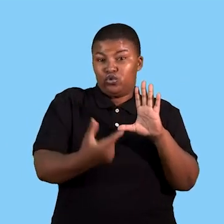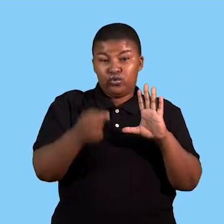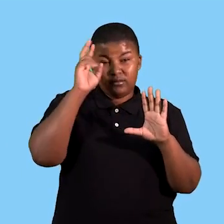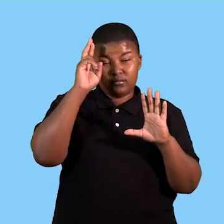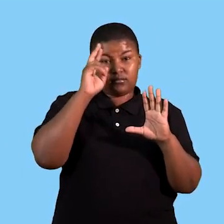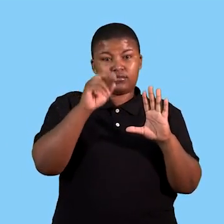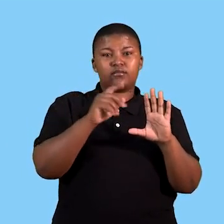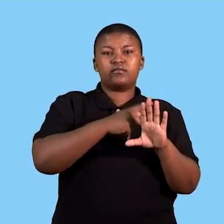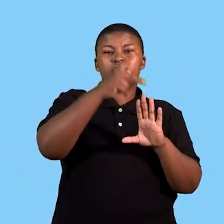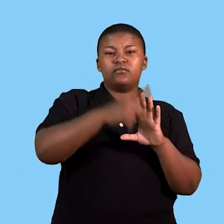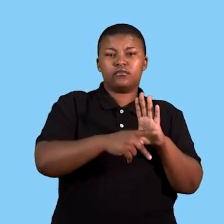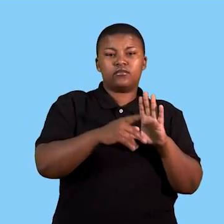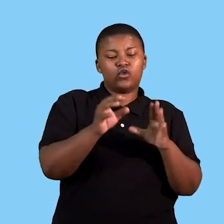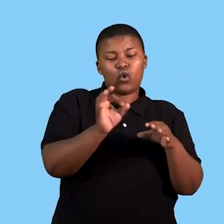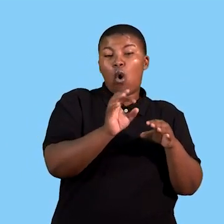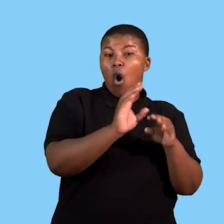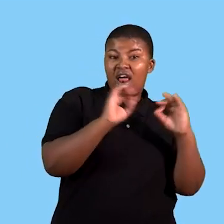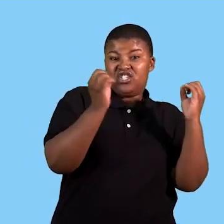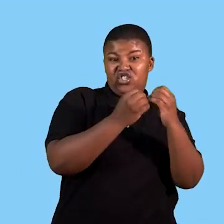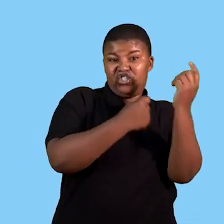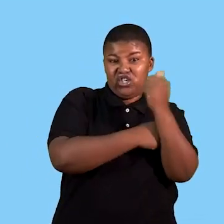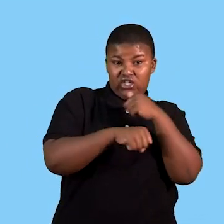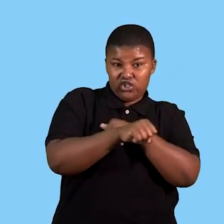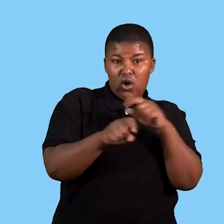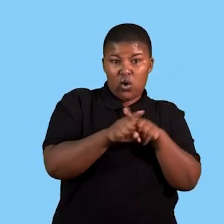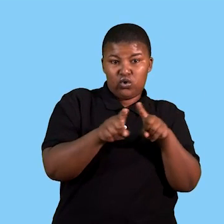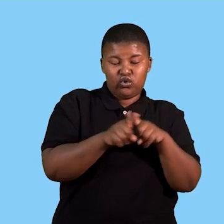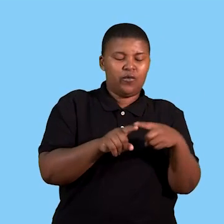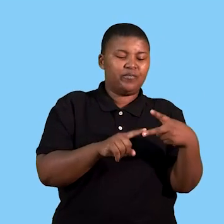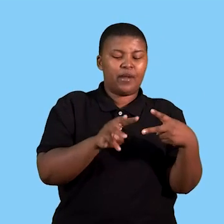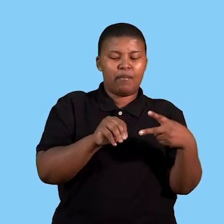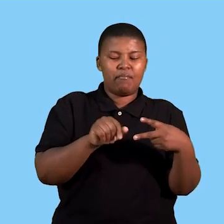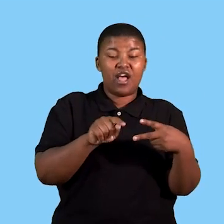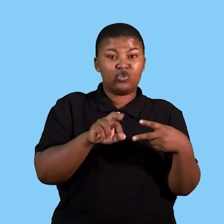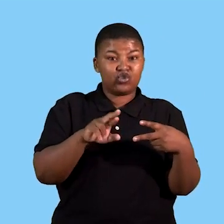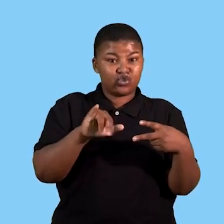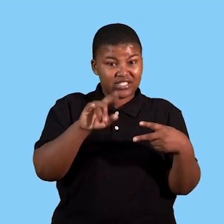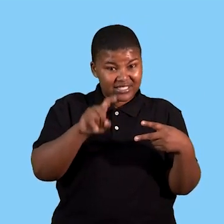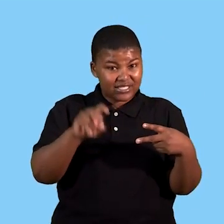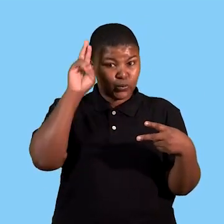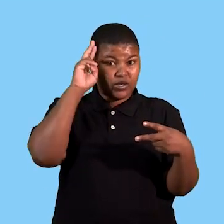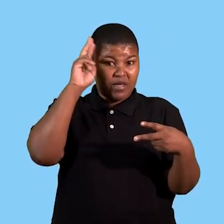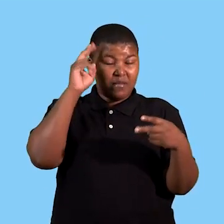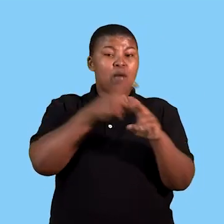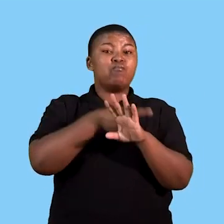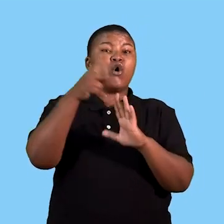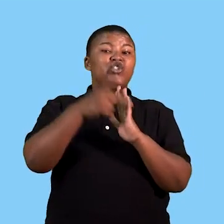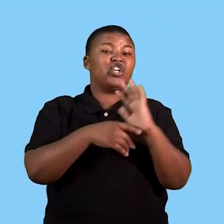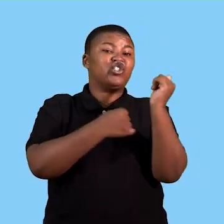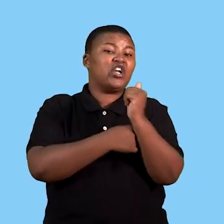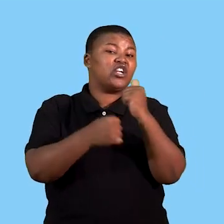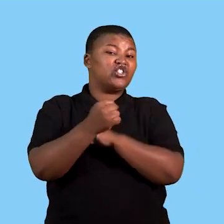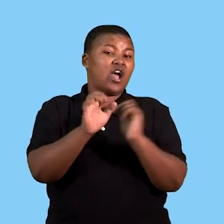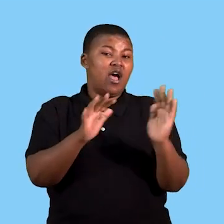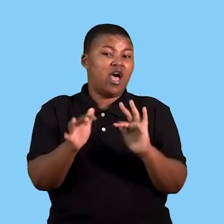remember, the difference between the project organizational structure and the matrix organizational structure is the project